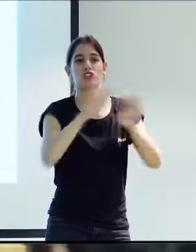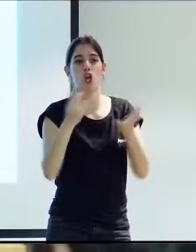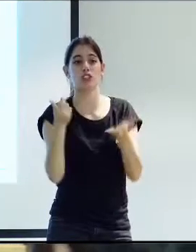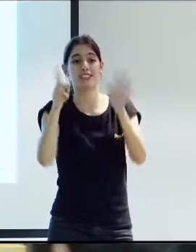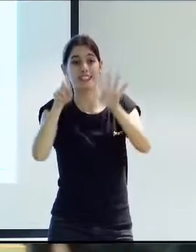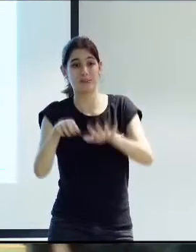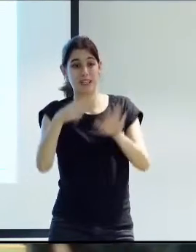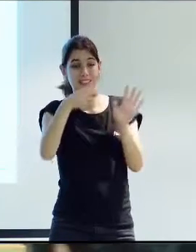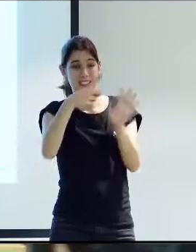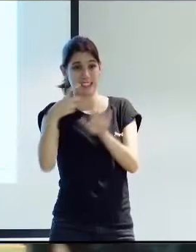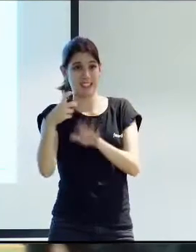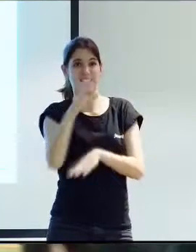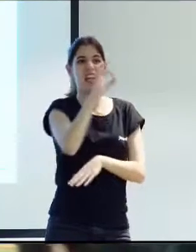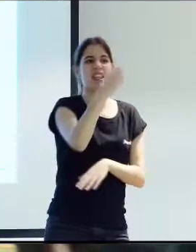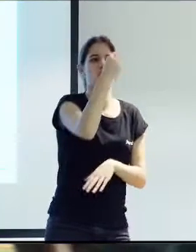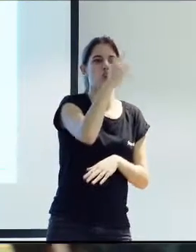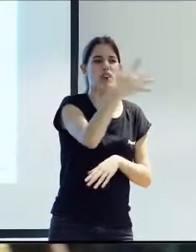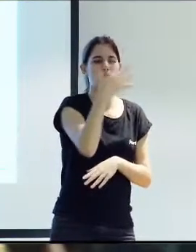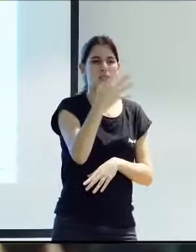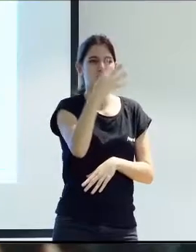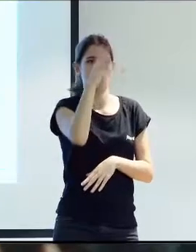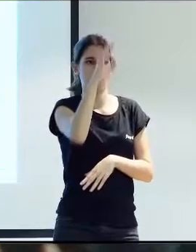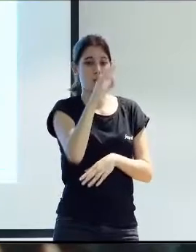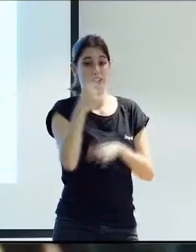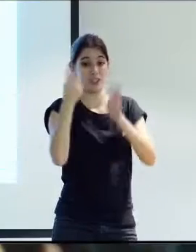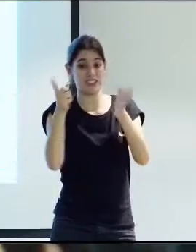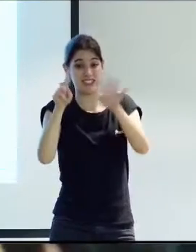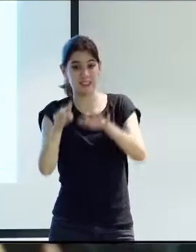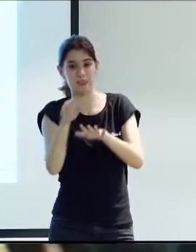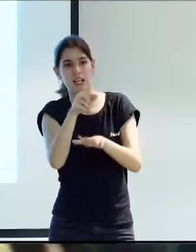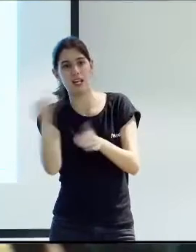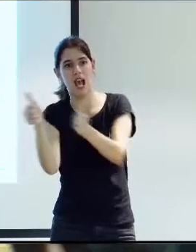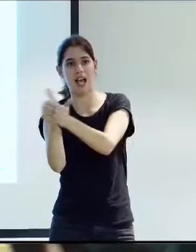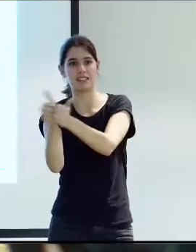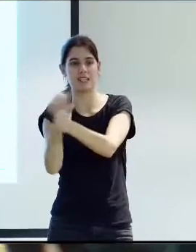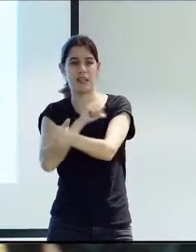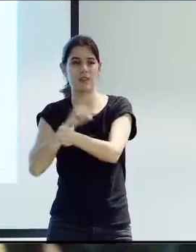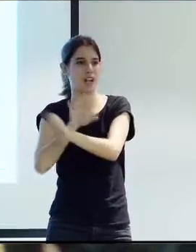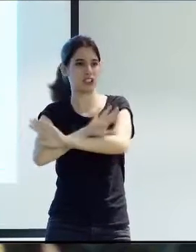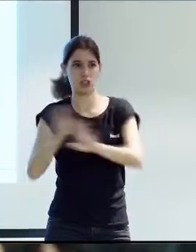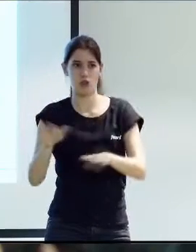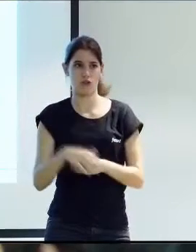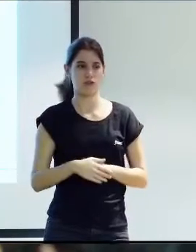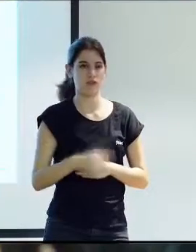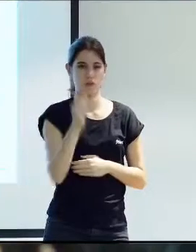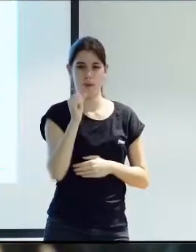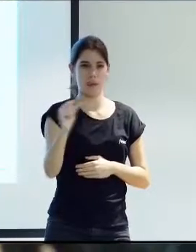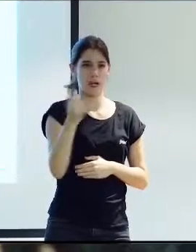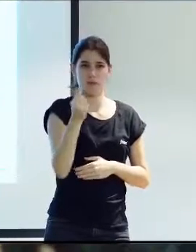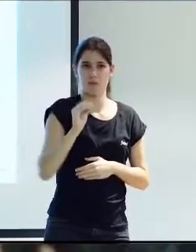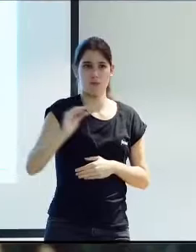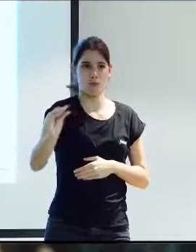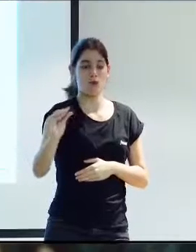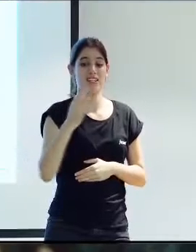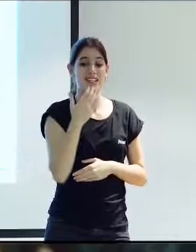only 600, 500, 0.54% would correspond to personal assistance.